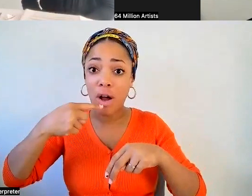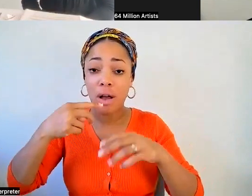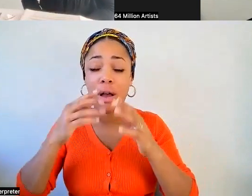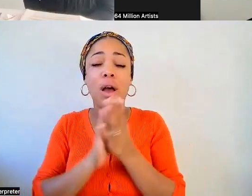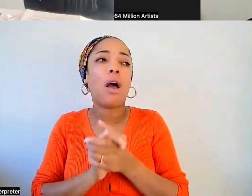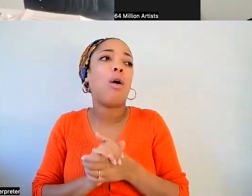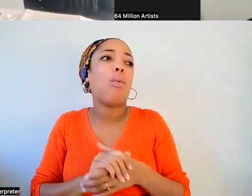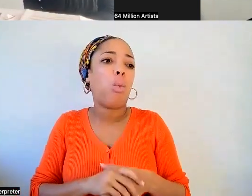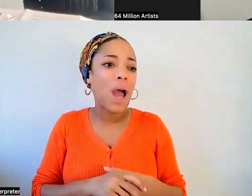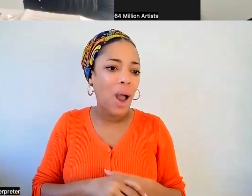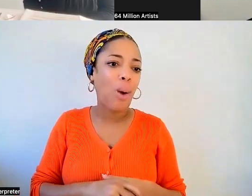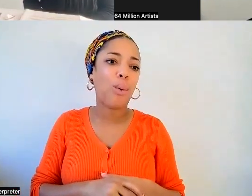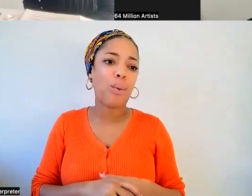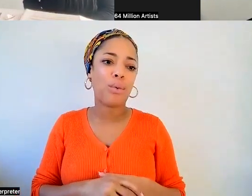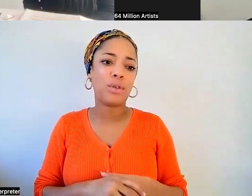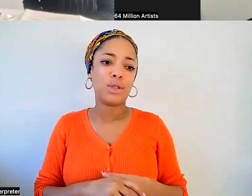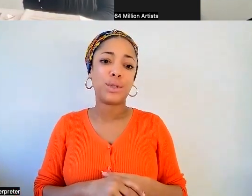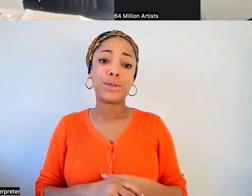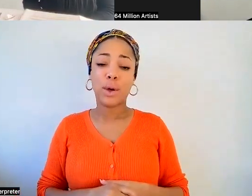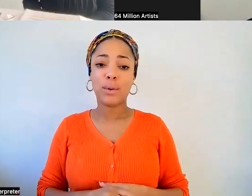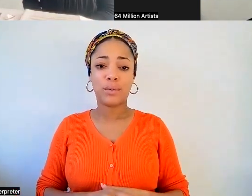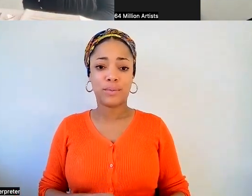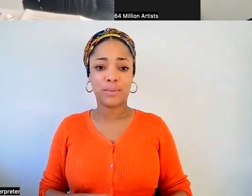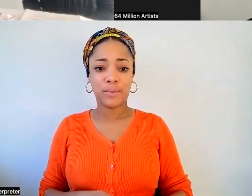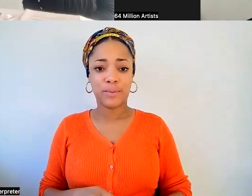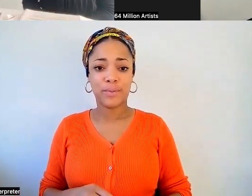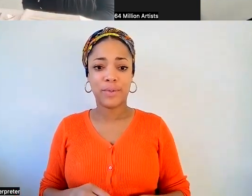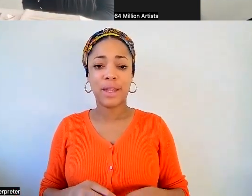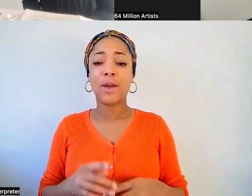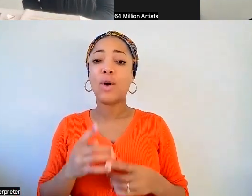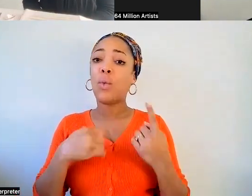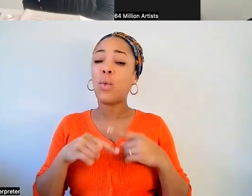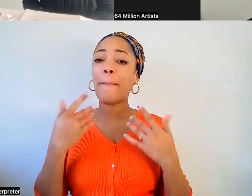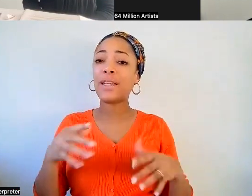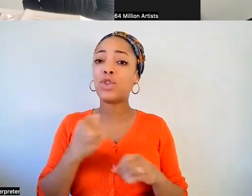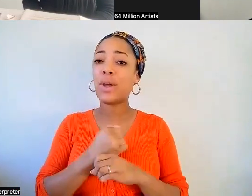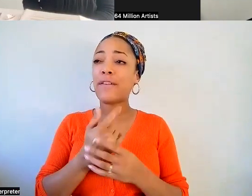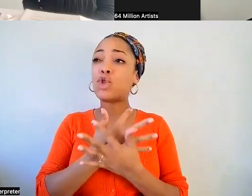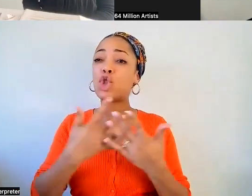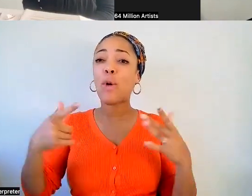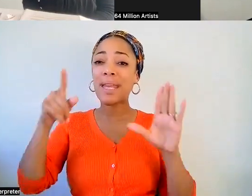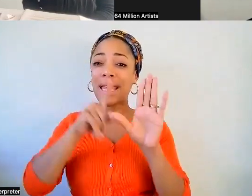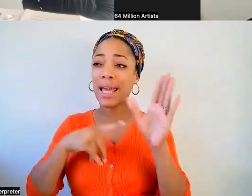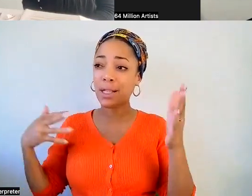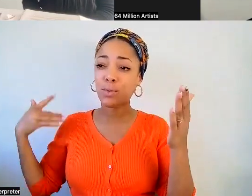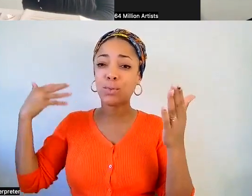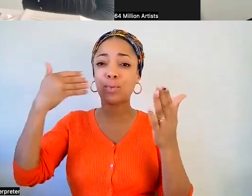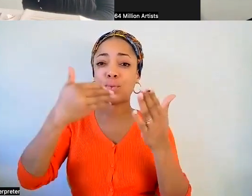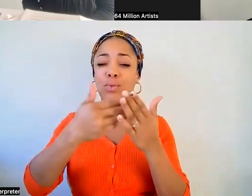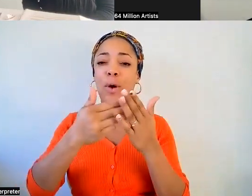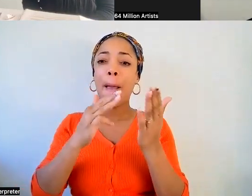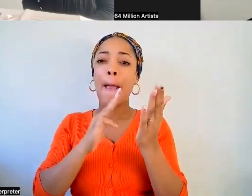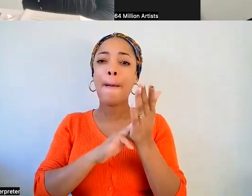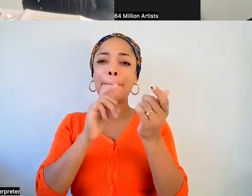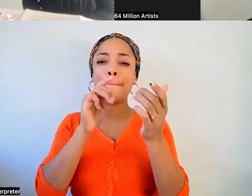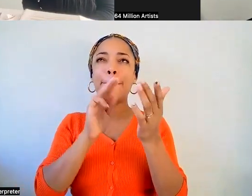for hundreds, thousands of years. A big posh word for it, metamorphosis. You know that, when eggs turn into caterpillars and caterpillars turn into